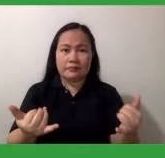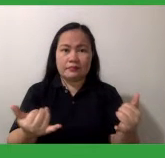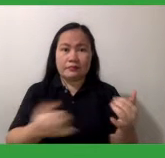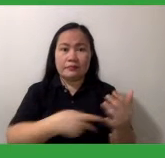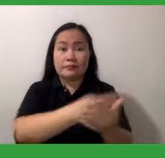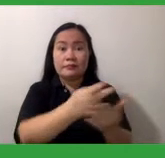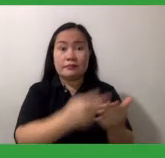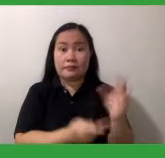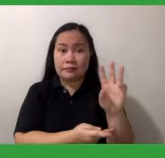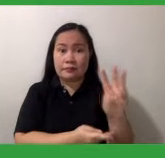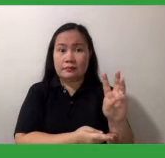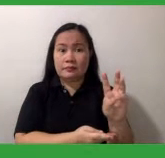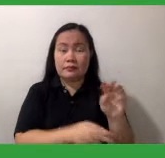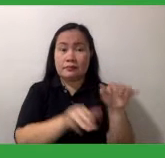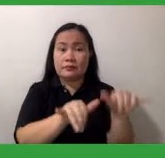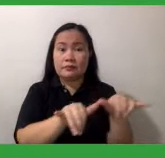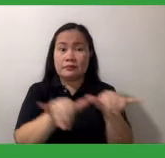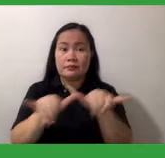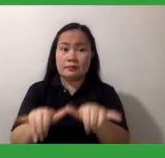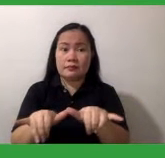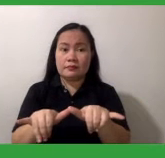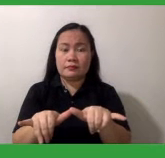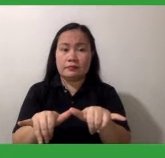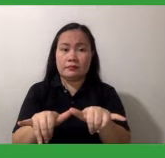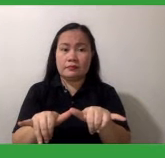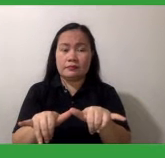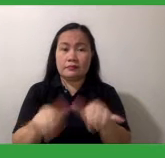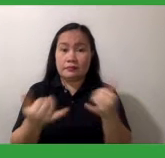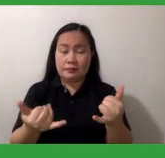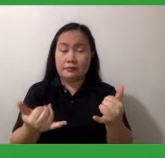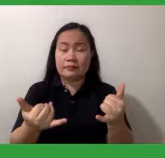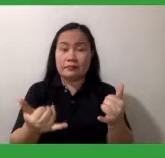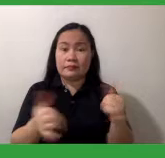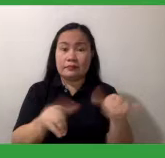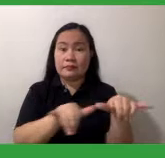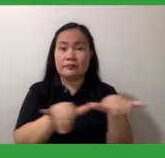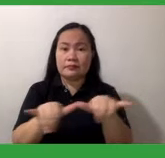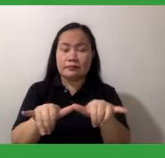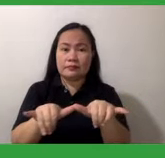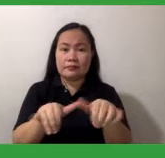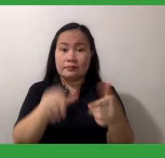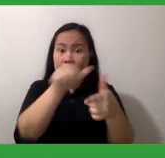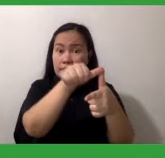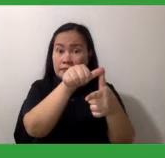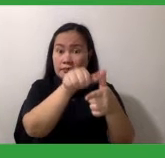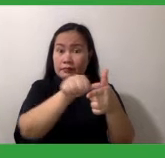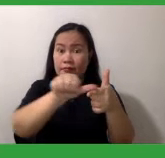We are now on the part 6 of measurement, and today we will talk about measuring angle.